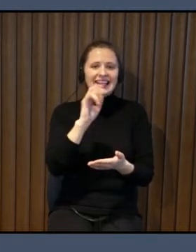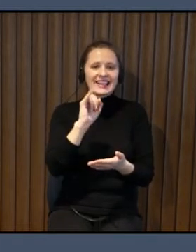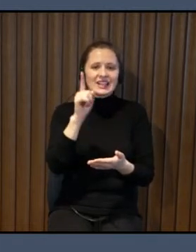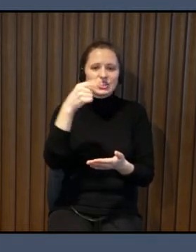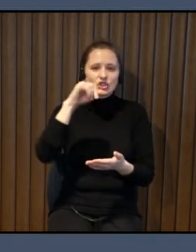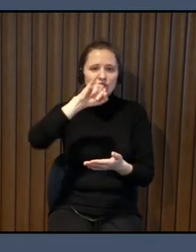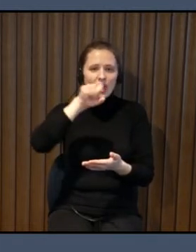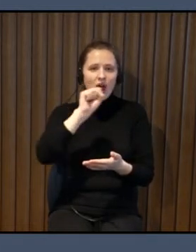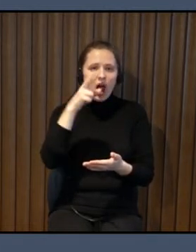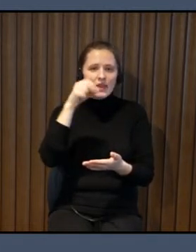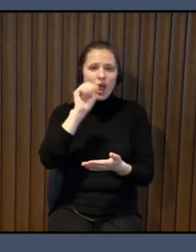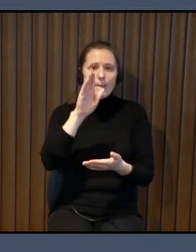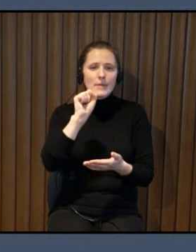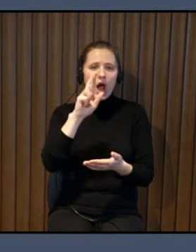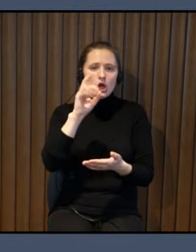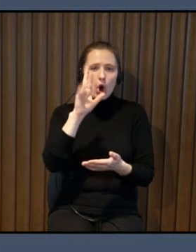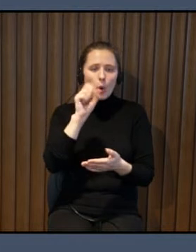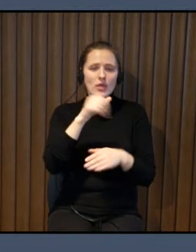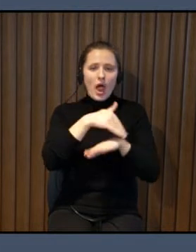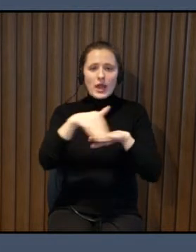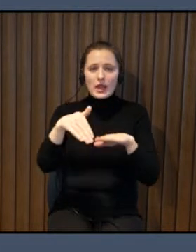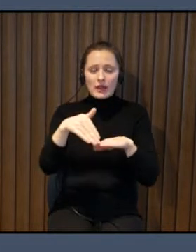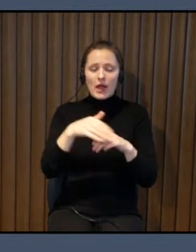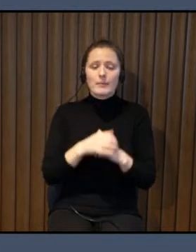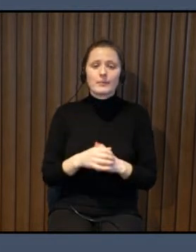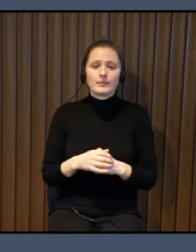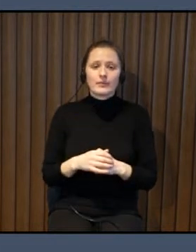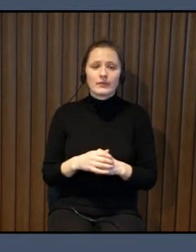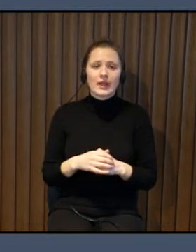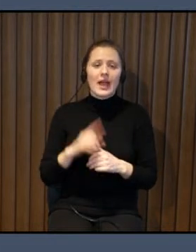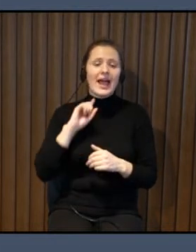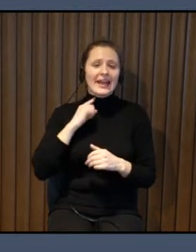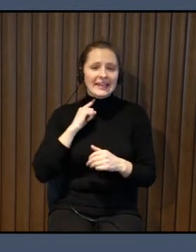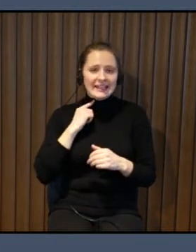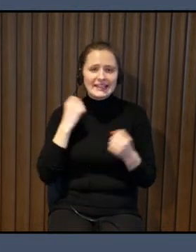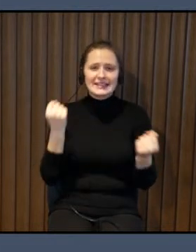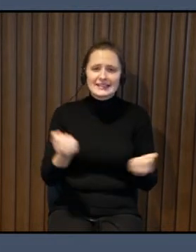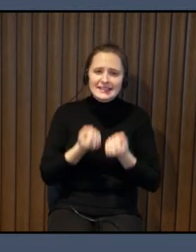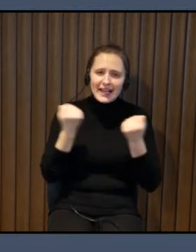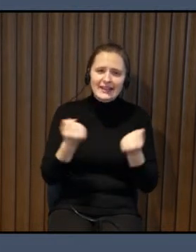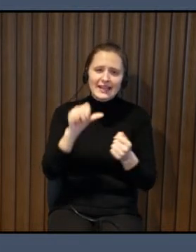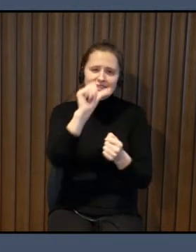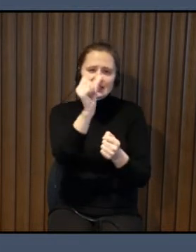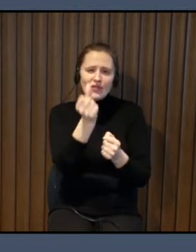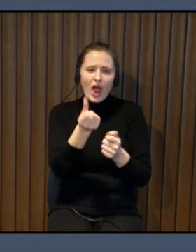person cannot do it individually. This is again a picture of one of the